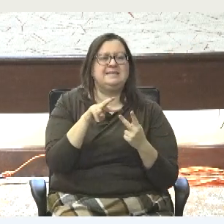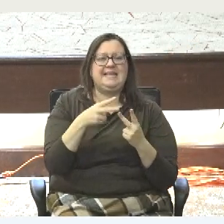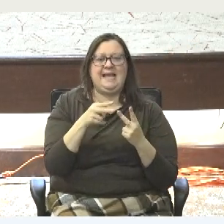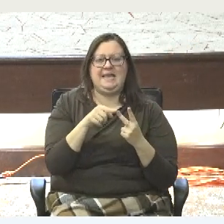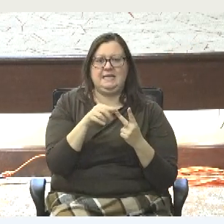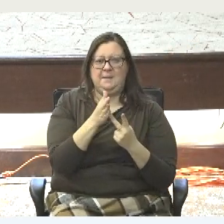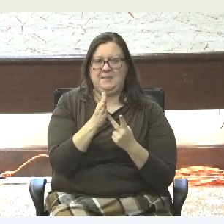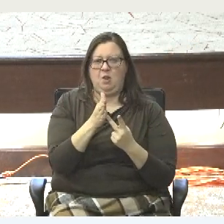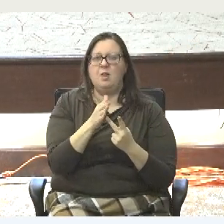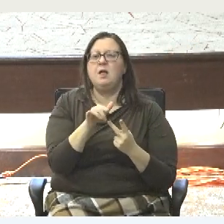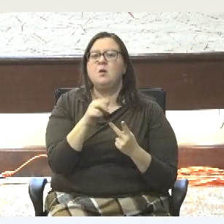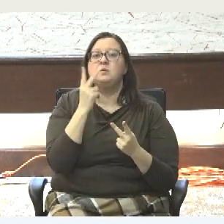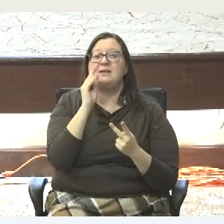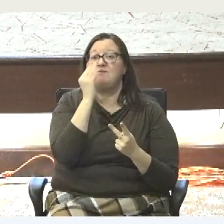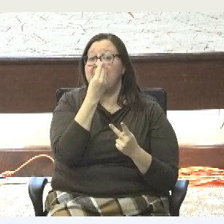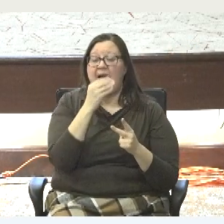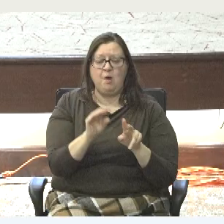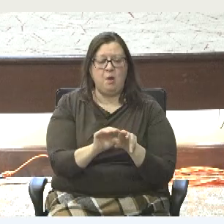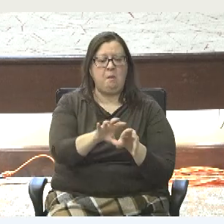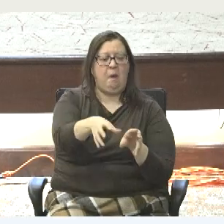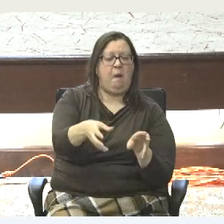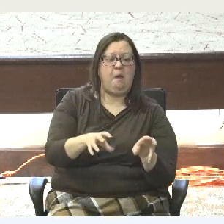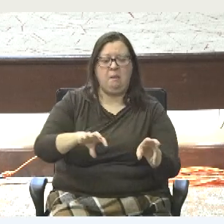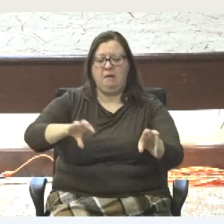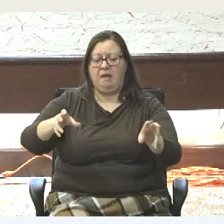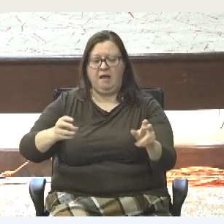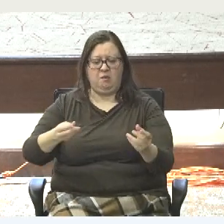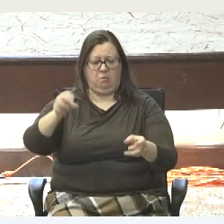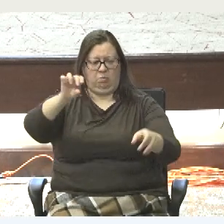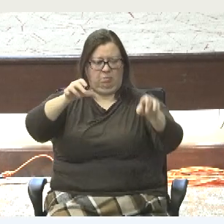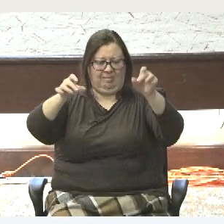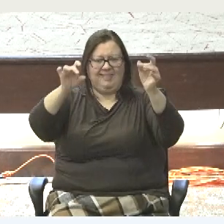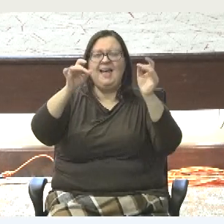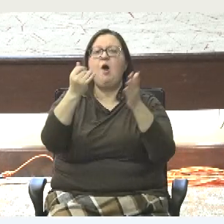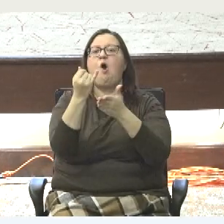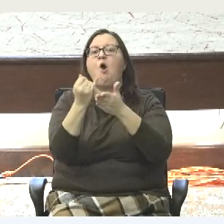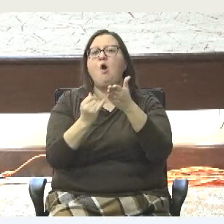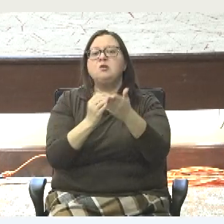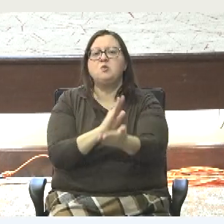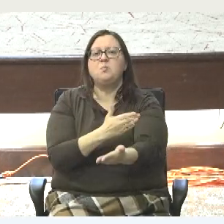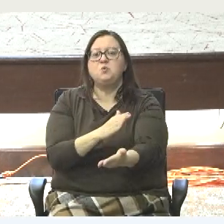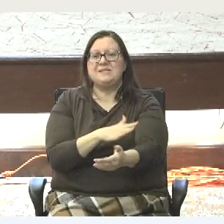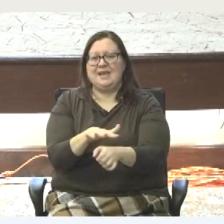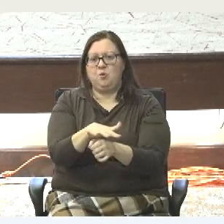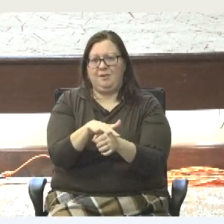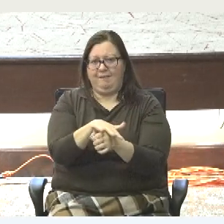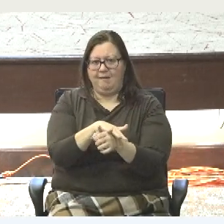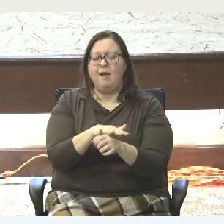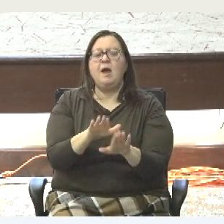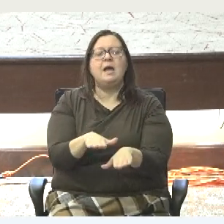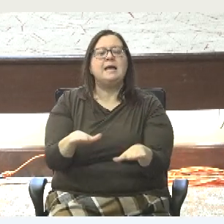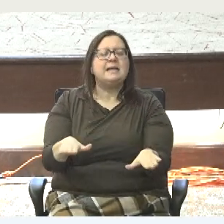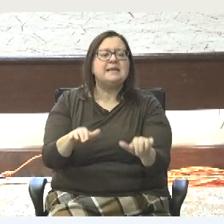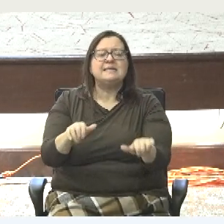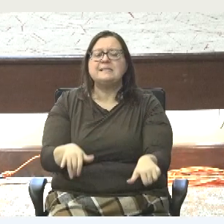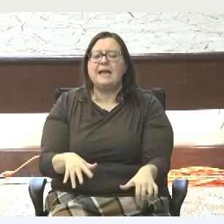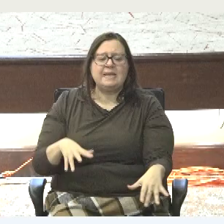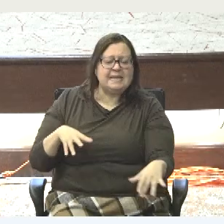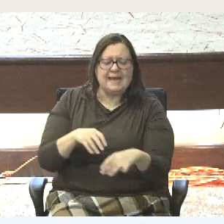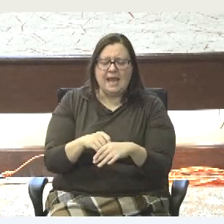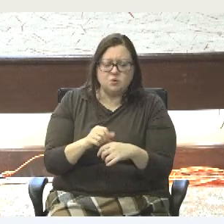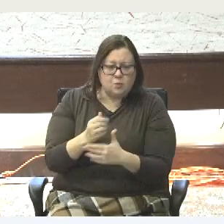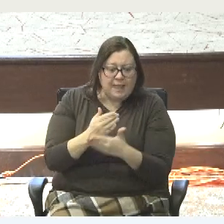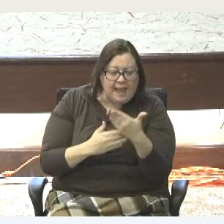you see the flower petal shade structures coming up. That's our arts and music area, to where kids can really engage with